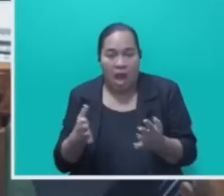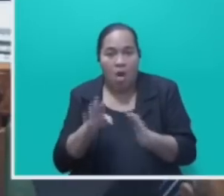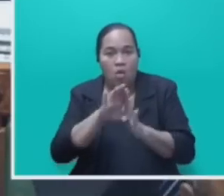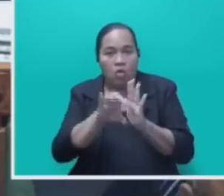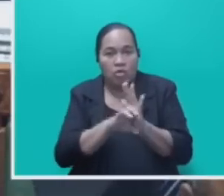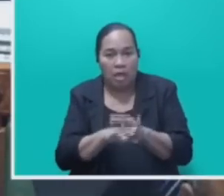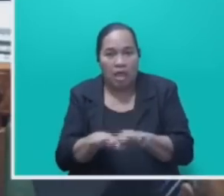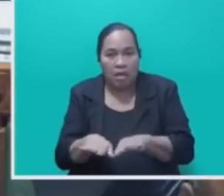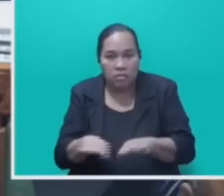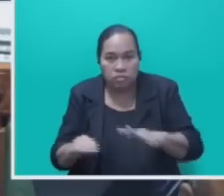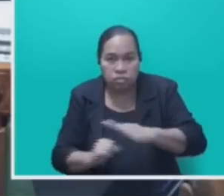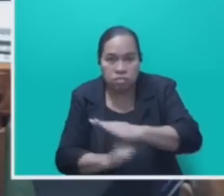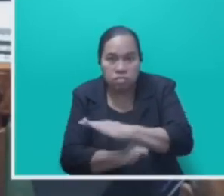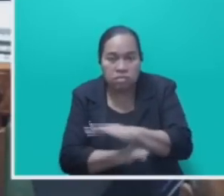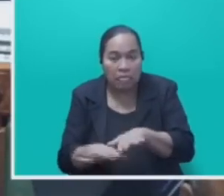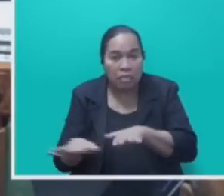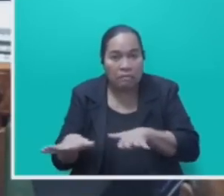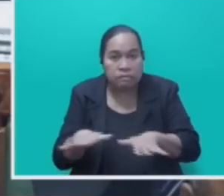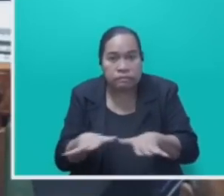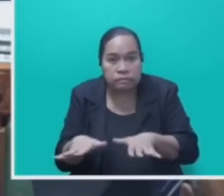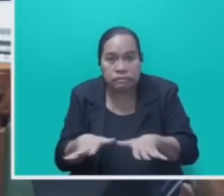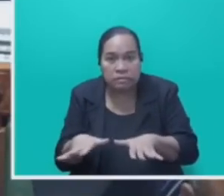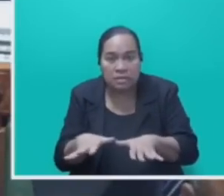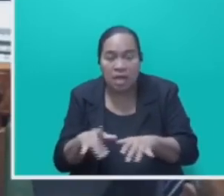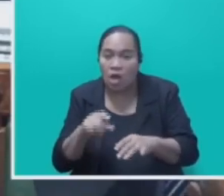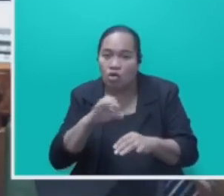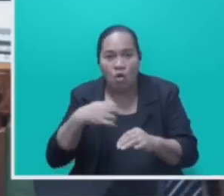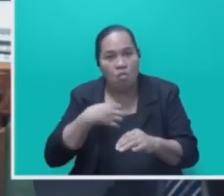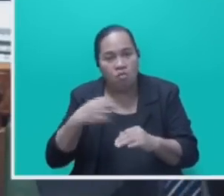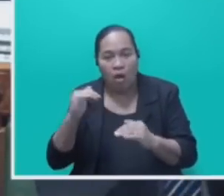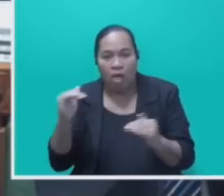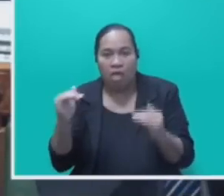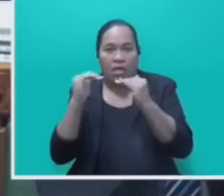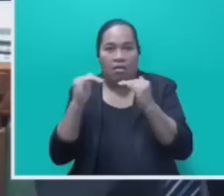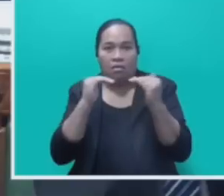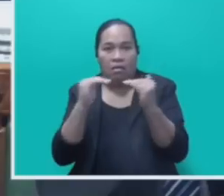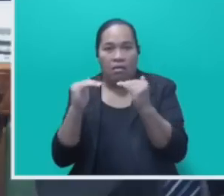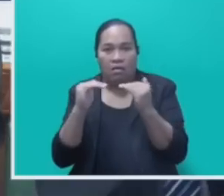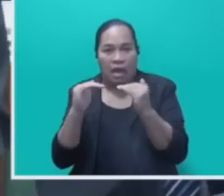constitutional safeguard of common and equal citizenry to its core.